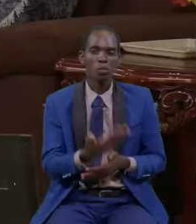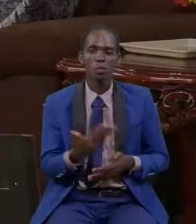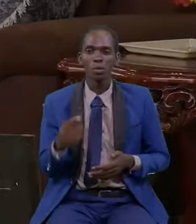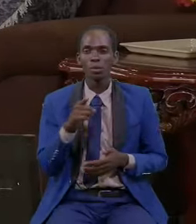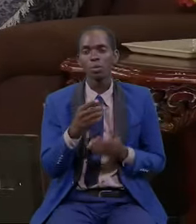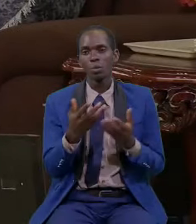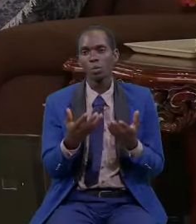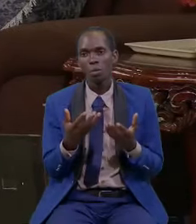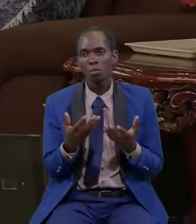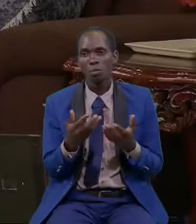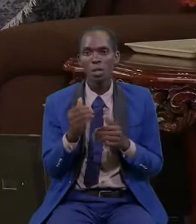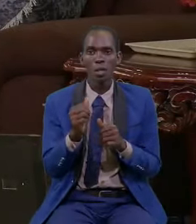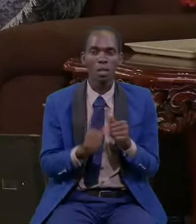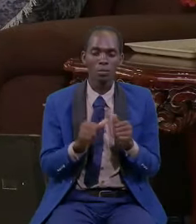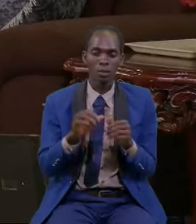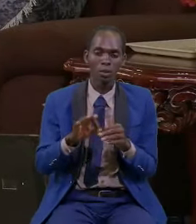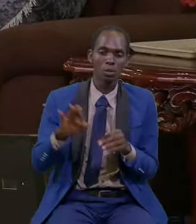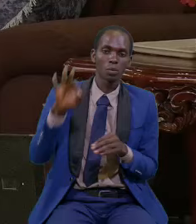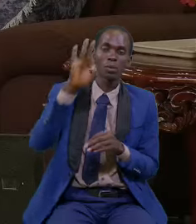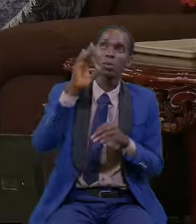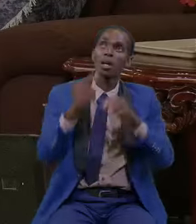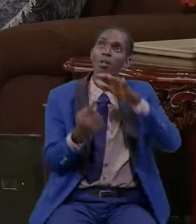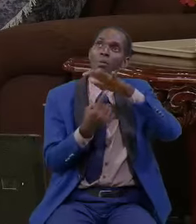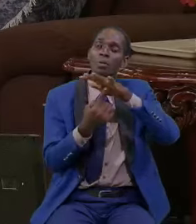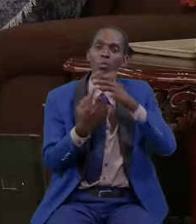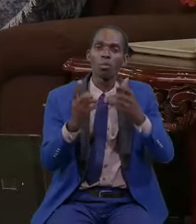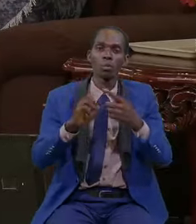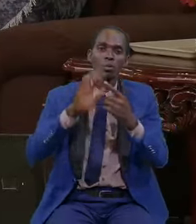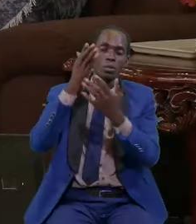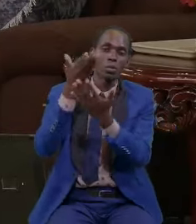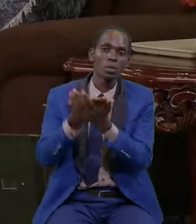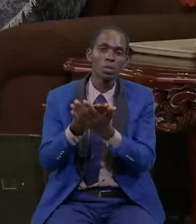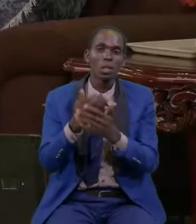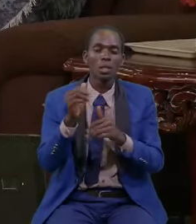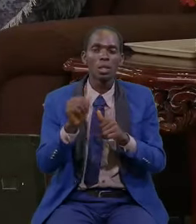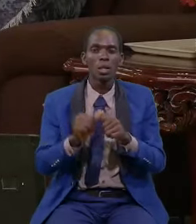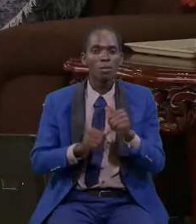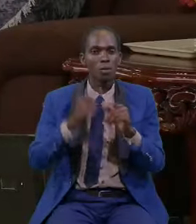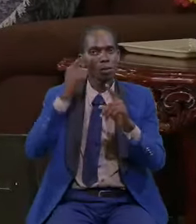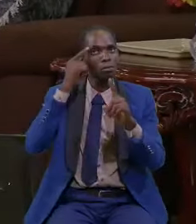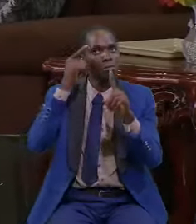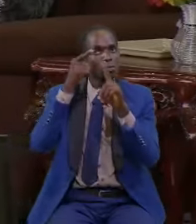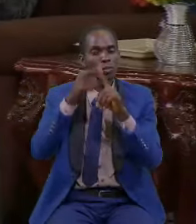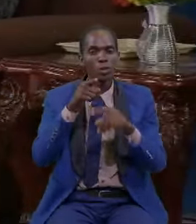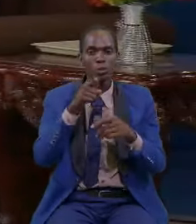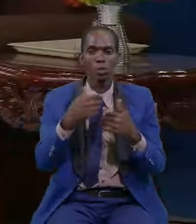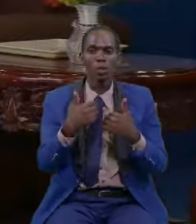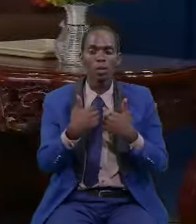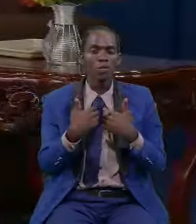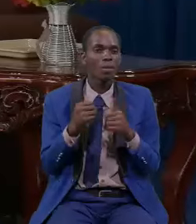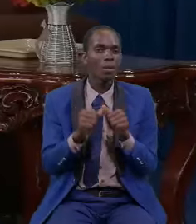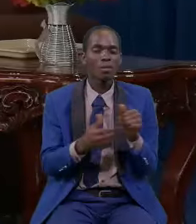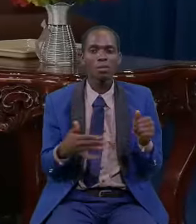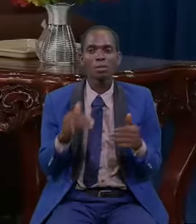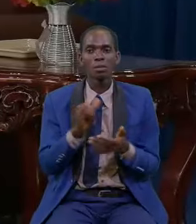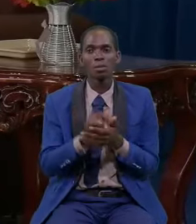spiritual height you want to reach, and every goal you have, everything you say, that's